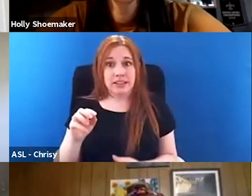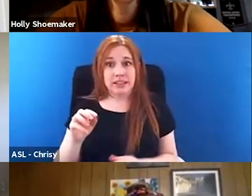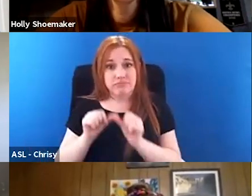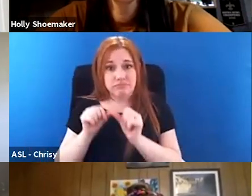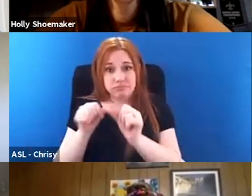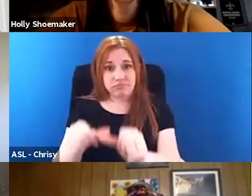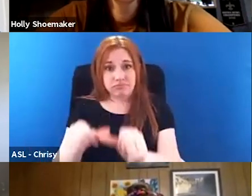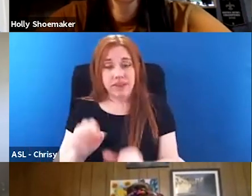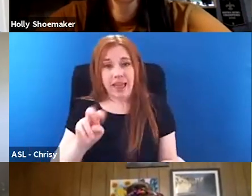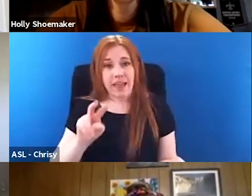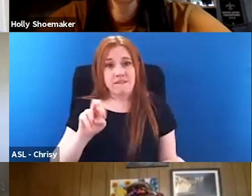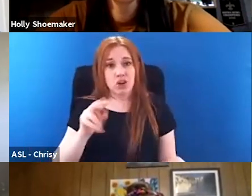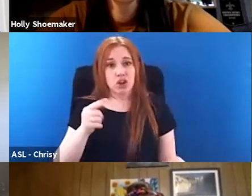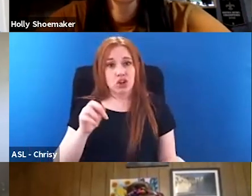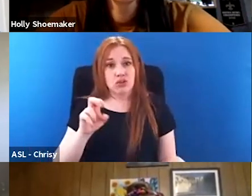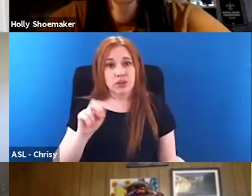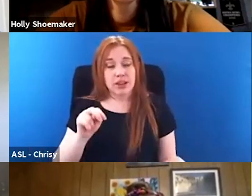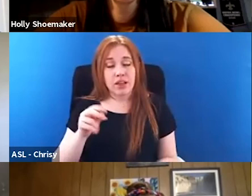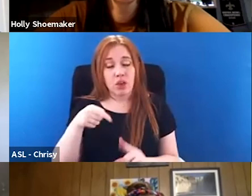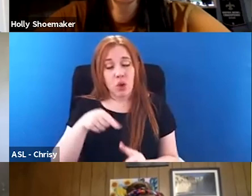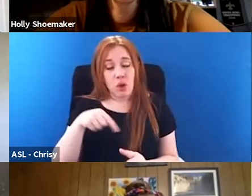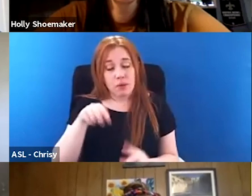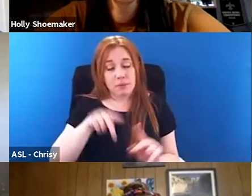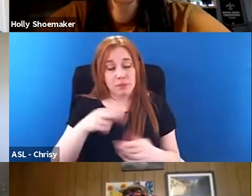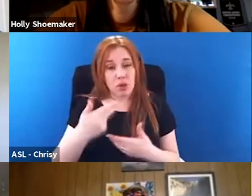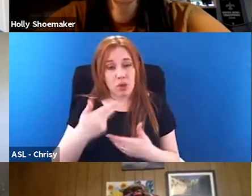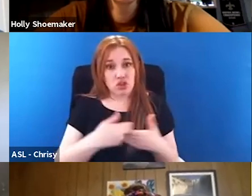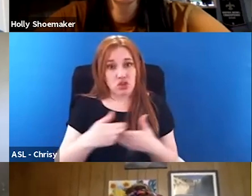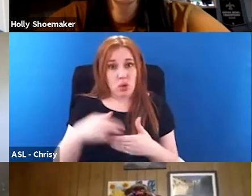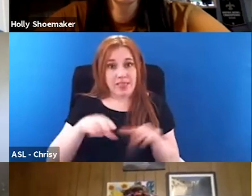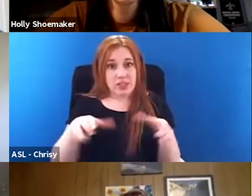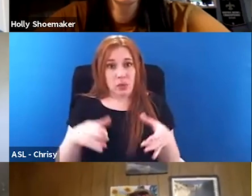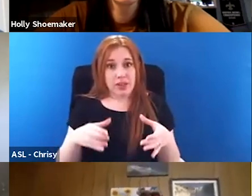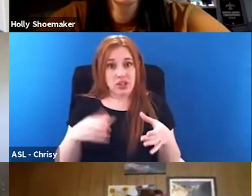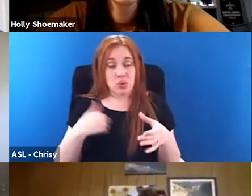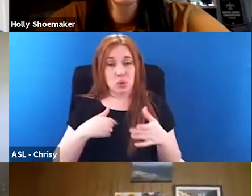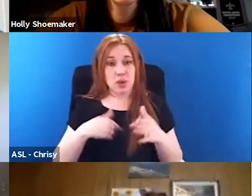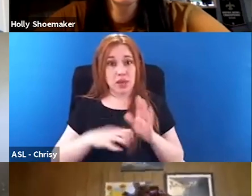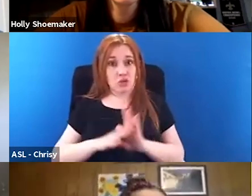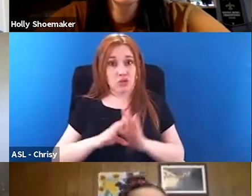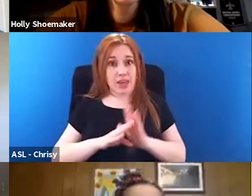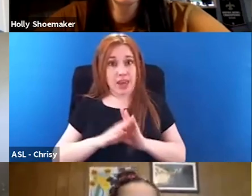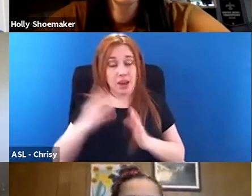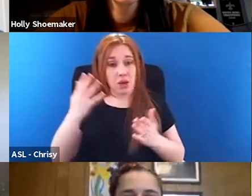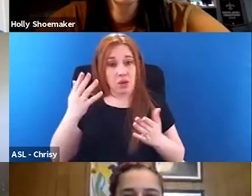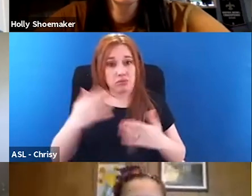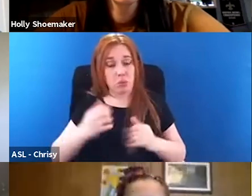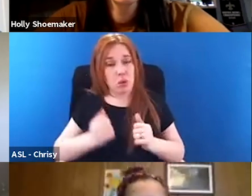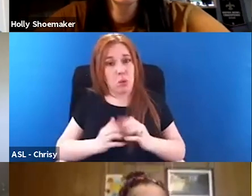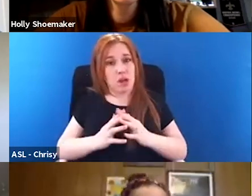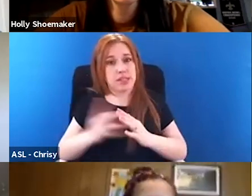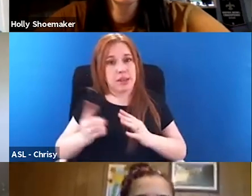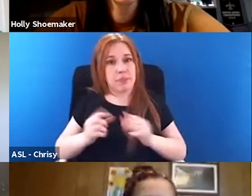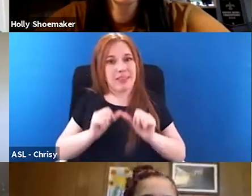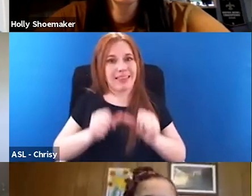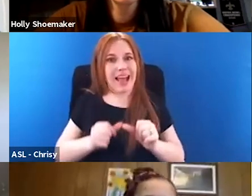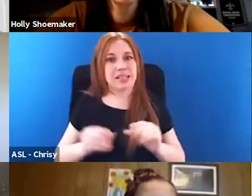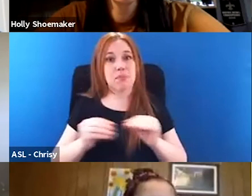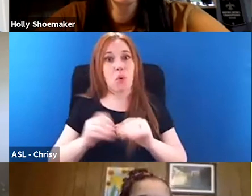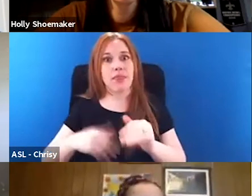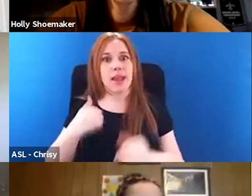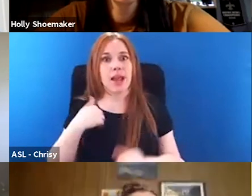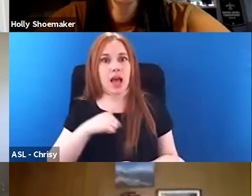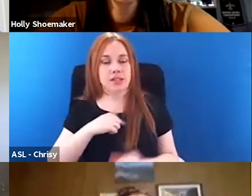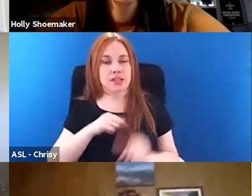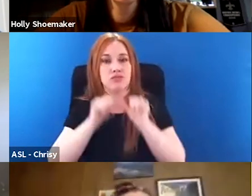of the people on this coalition that thus far that have created this is we want to create something that is longer lasting than us in this industry,